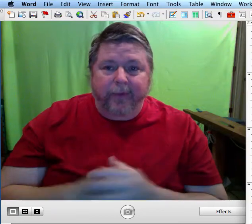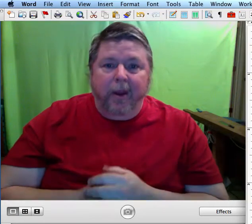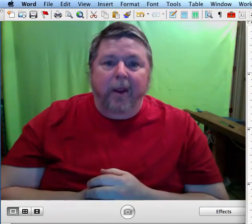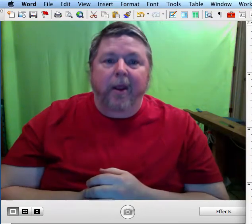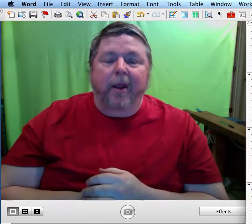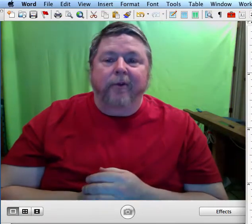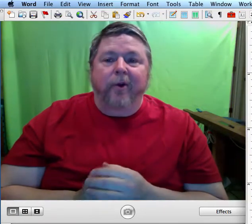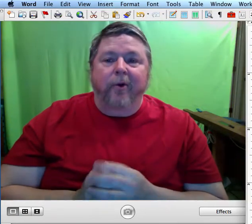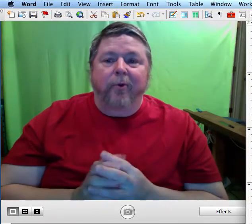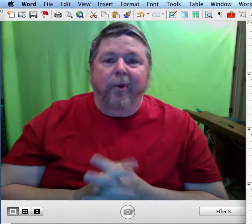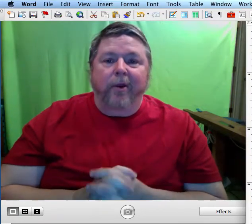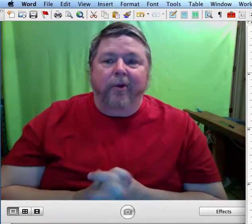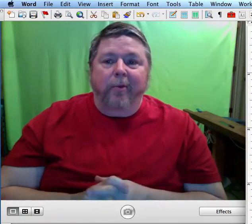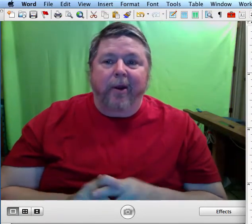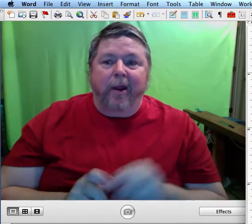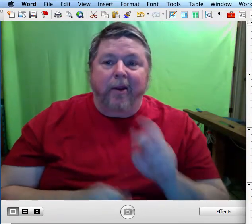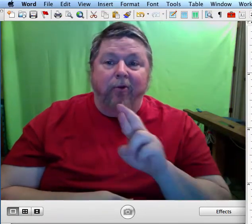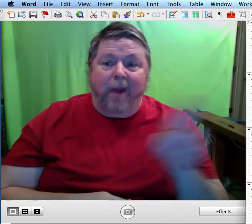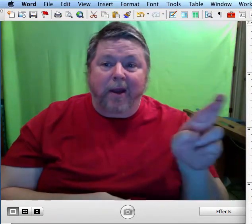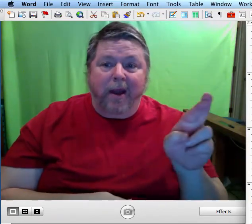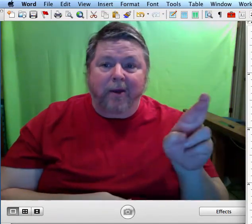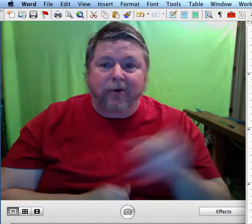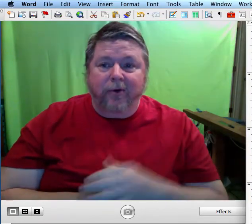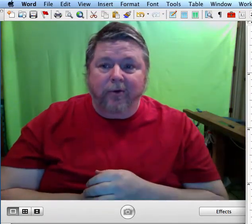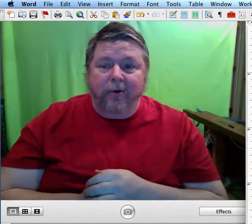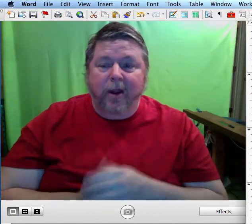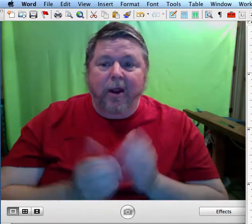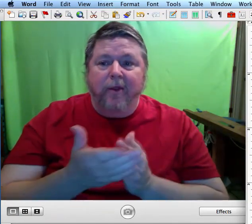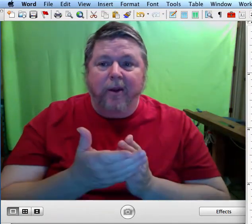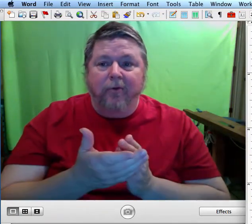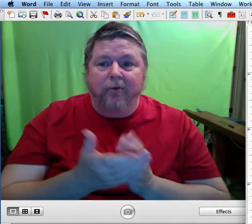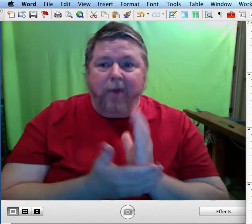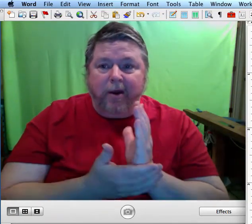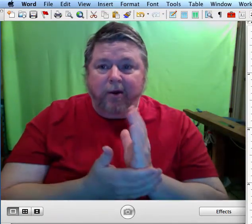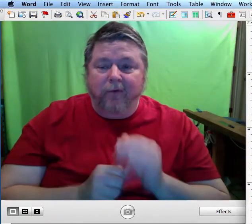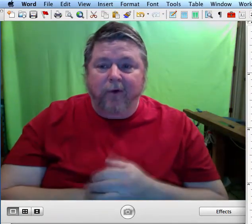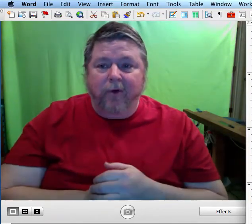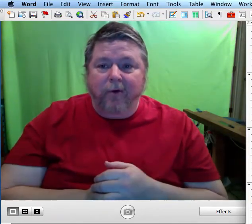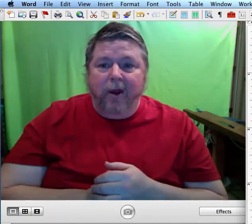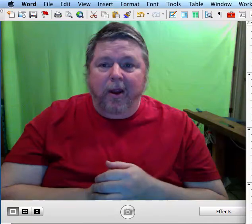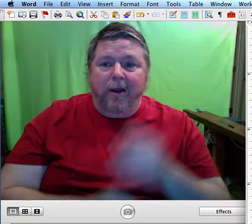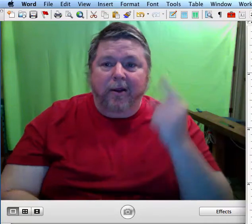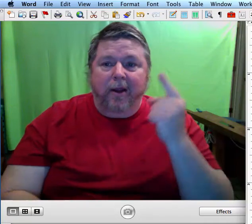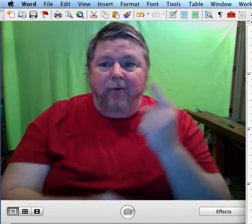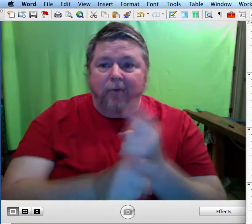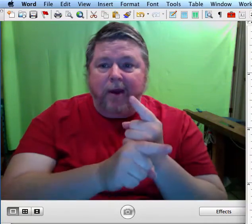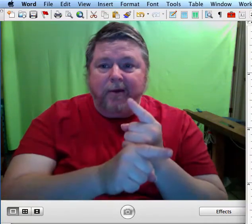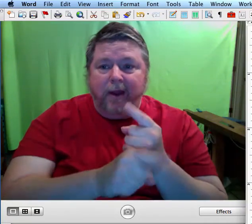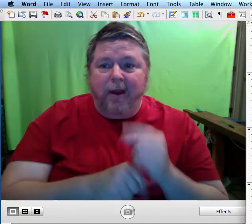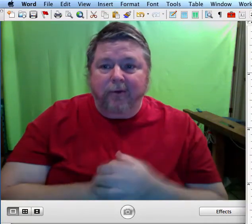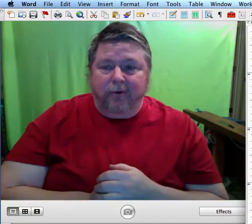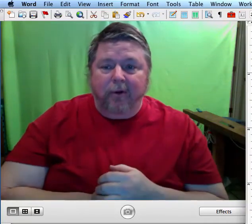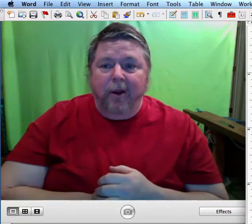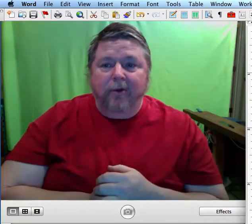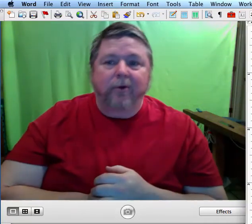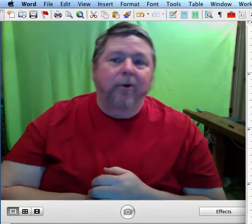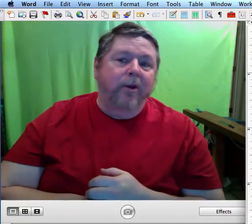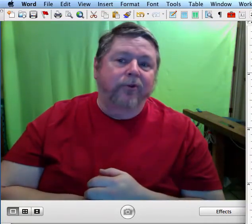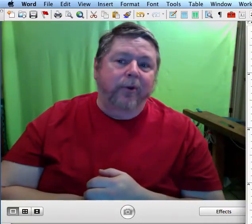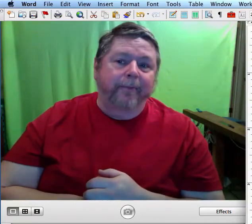And so we can talk about a right-hand turn, the right to vote, and the right answer